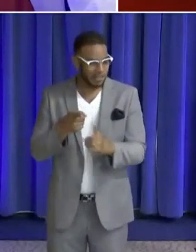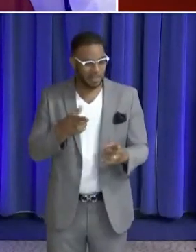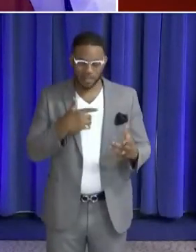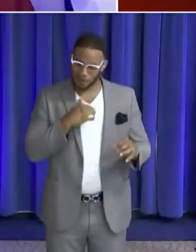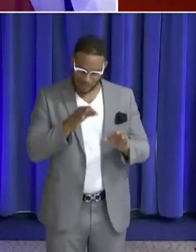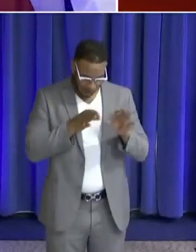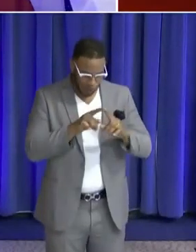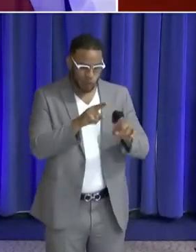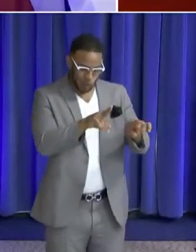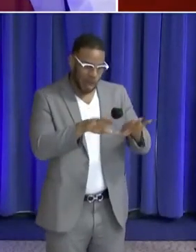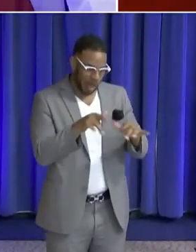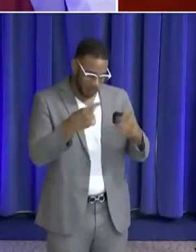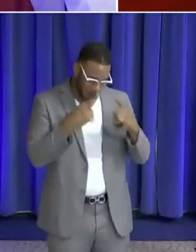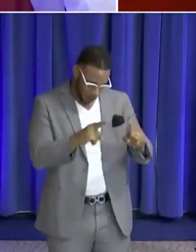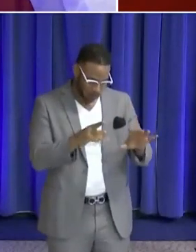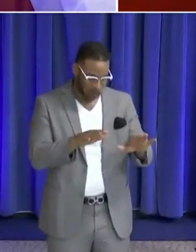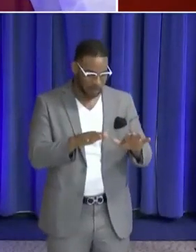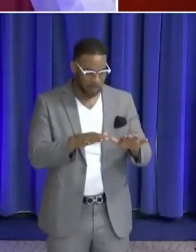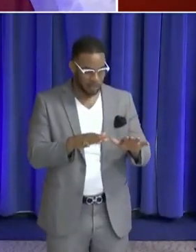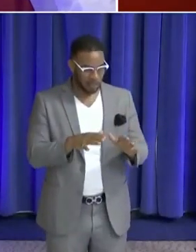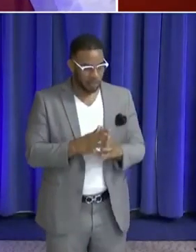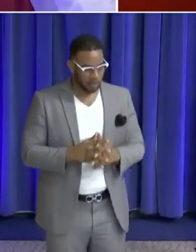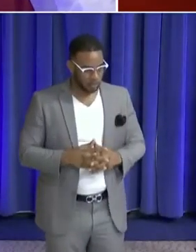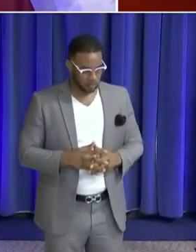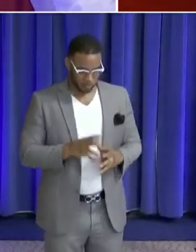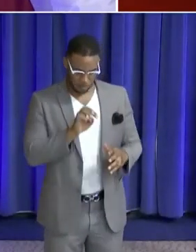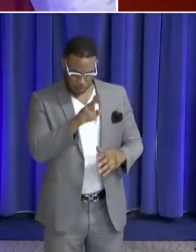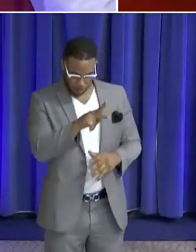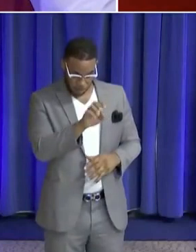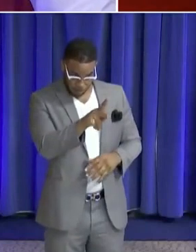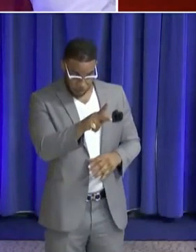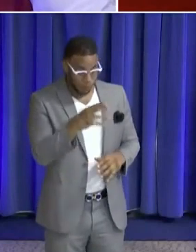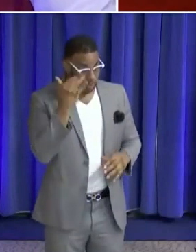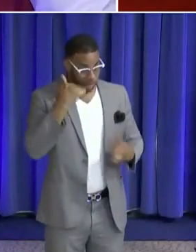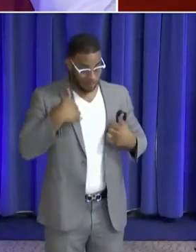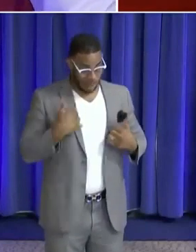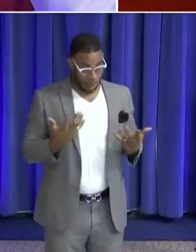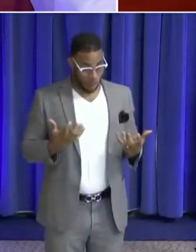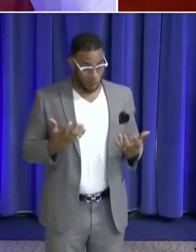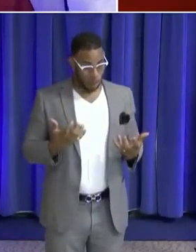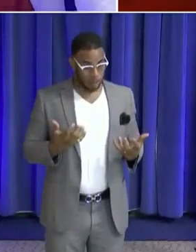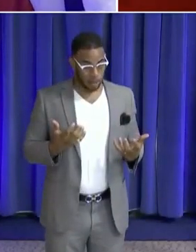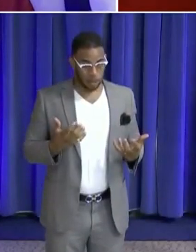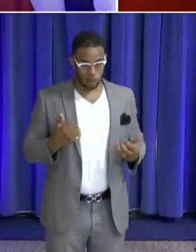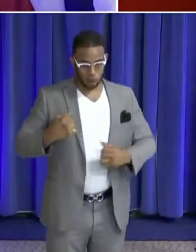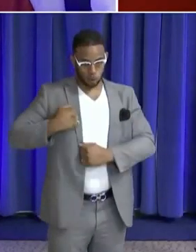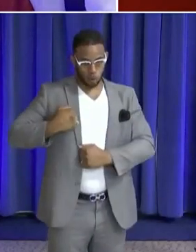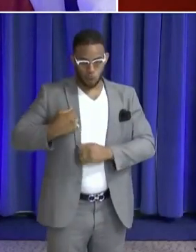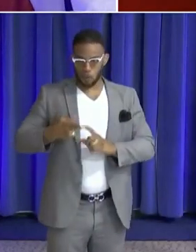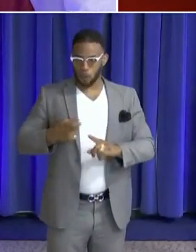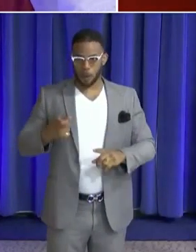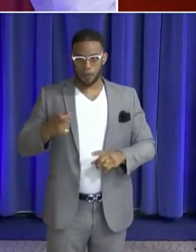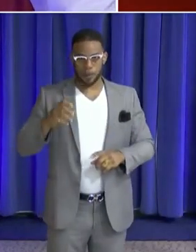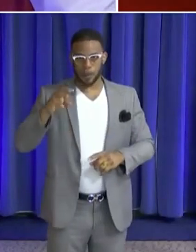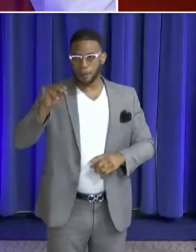me explain to you how this works, Mark. If I wanted troops from